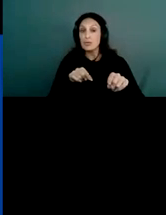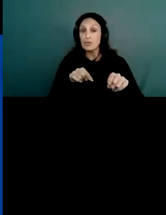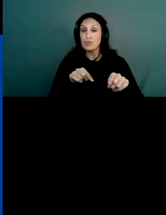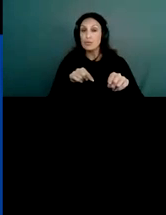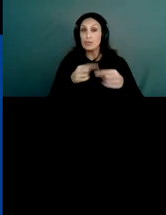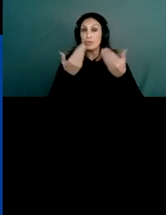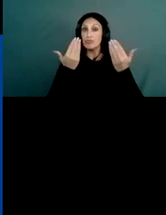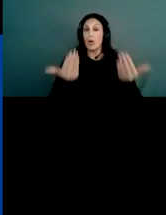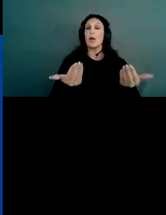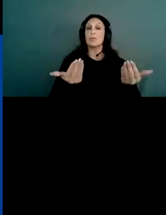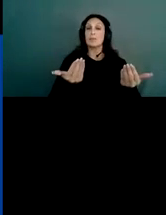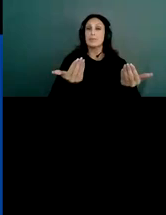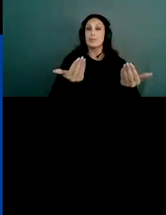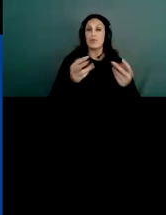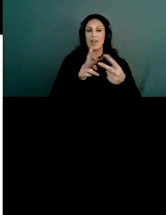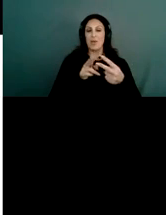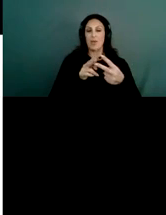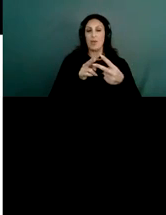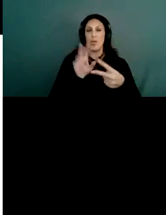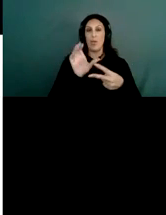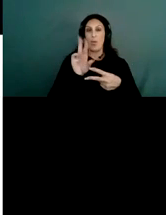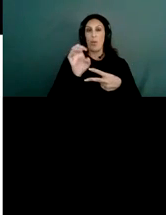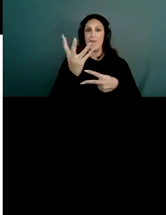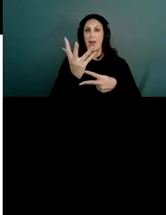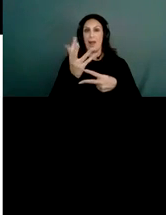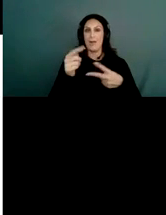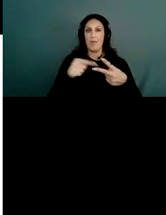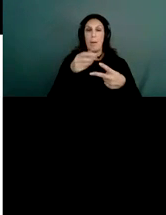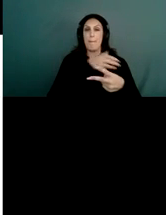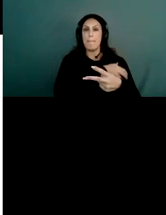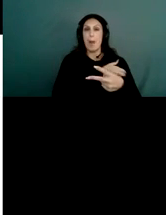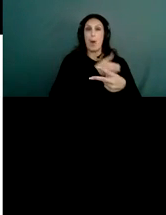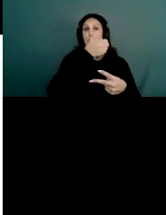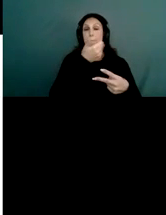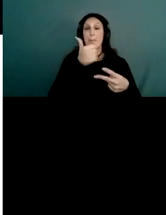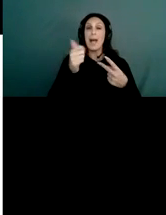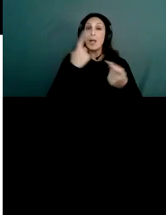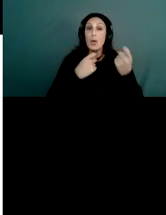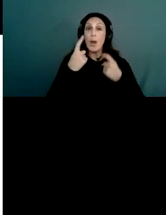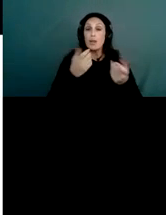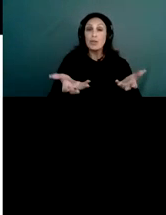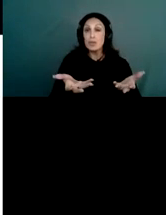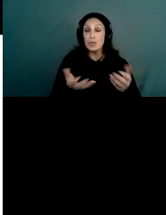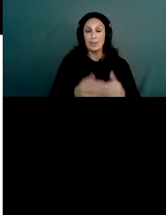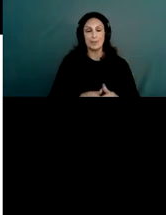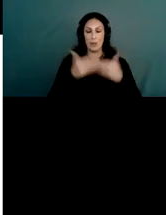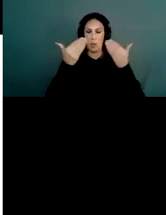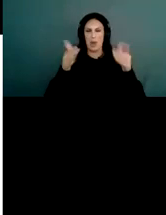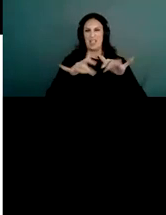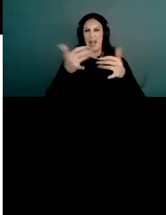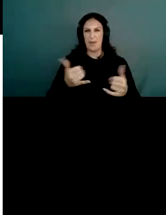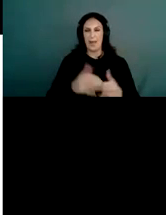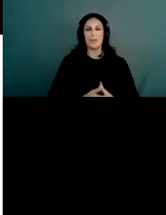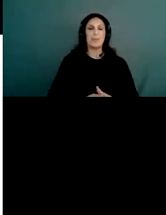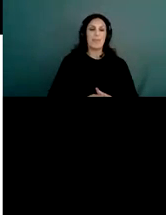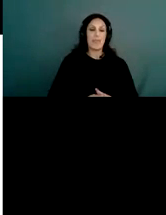either Core5 or PowerUp. Thank you so much, Corey and Janet. That was a